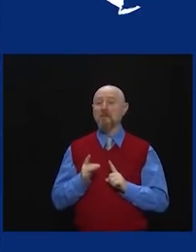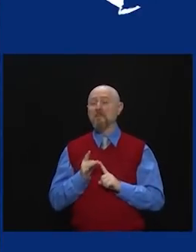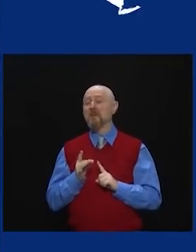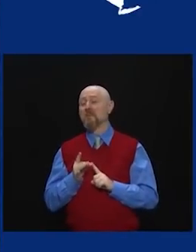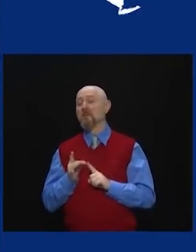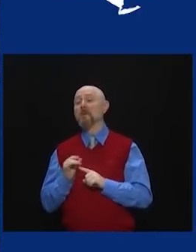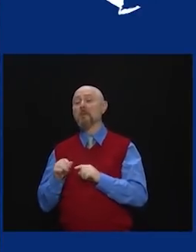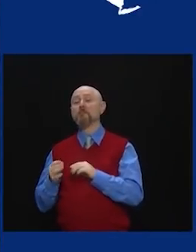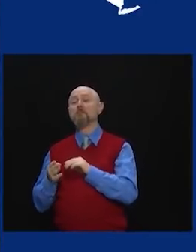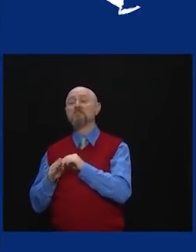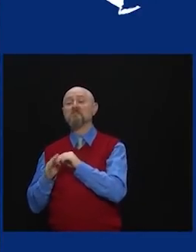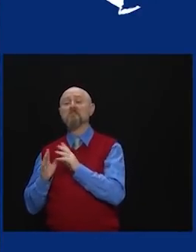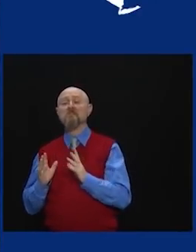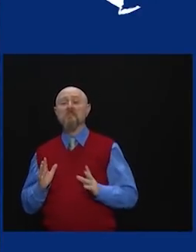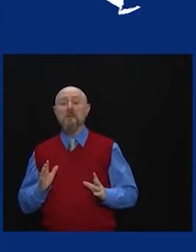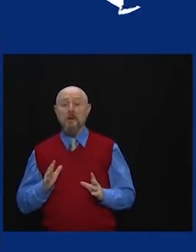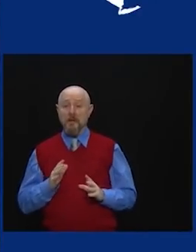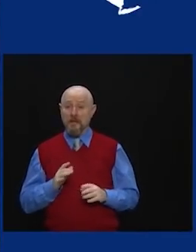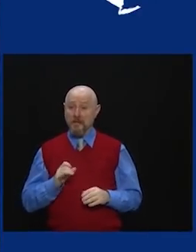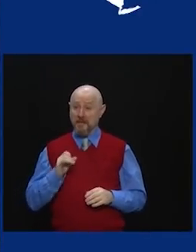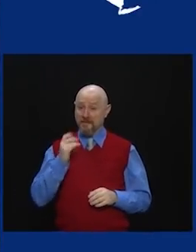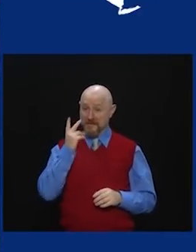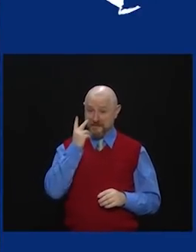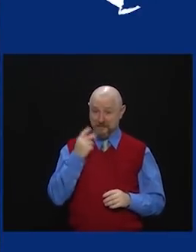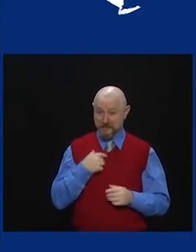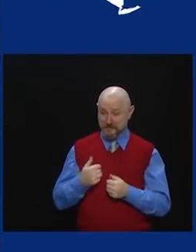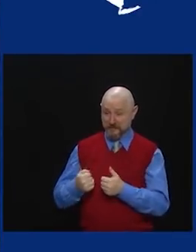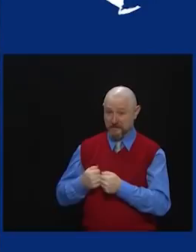was texted by a couple of friends this morning, said, well, we both just